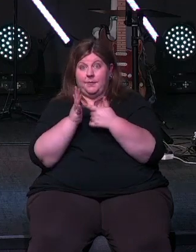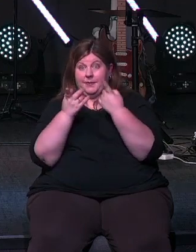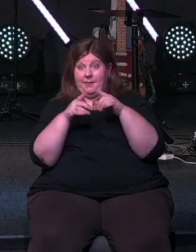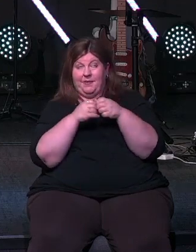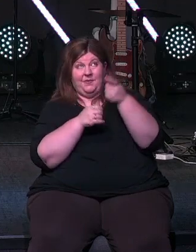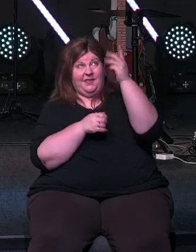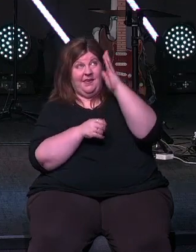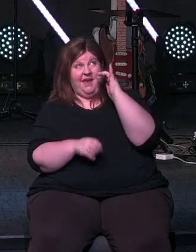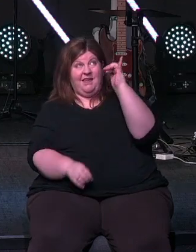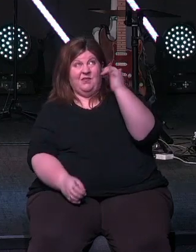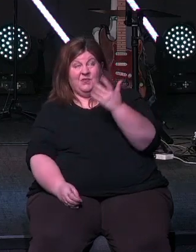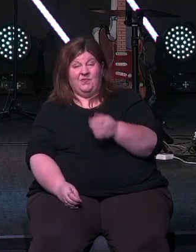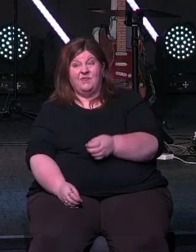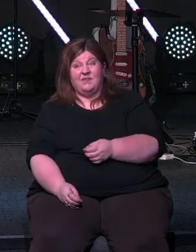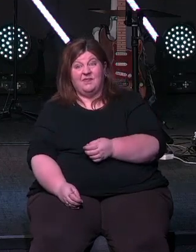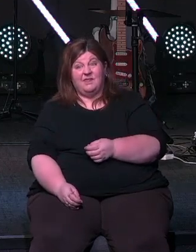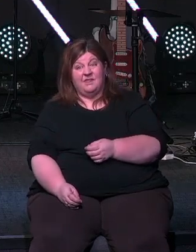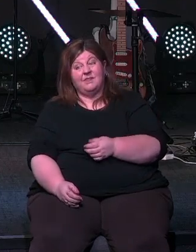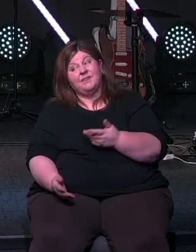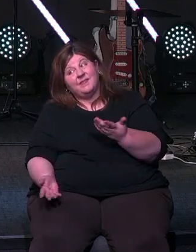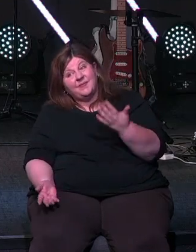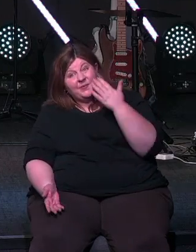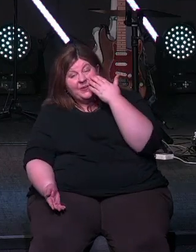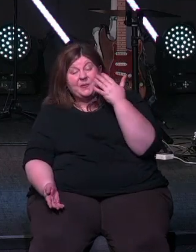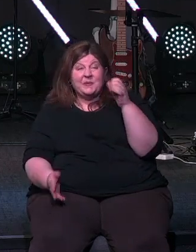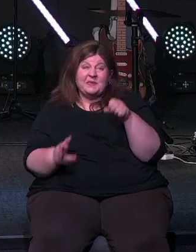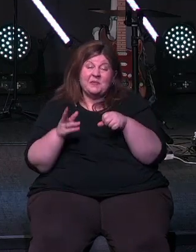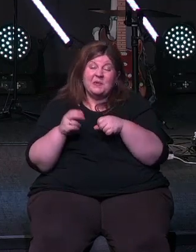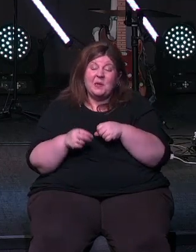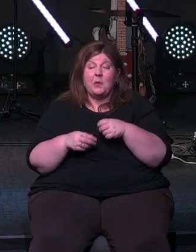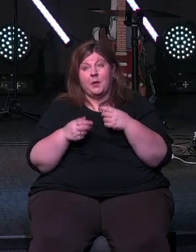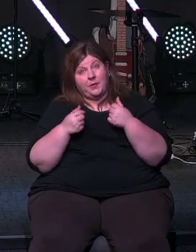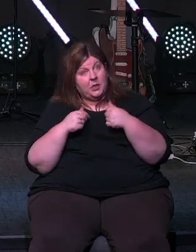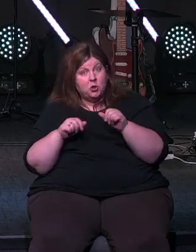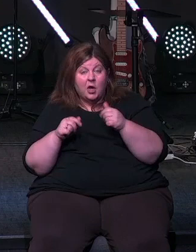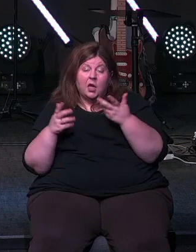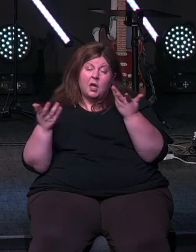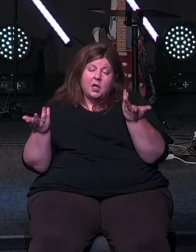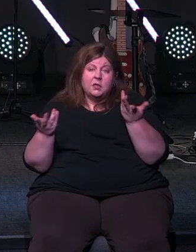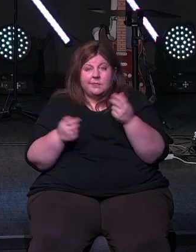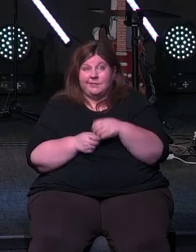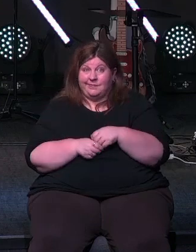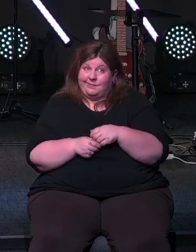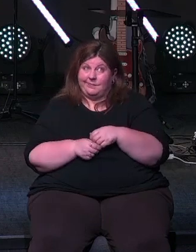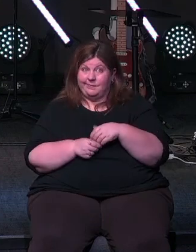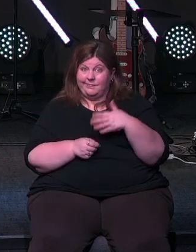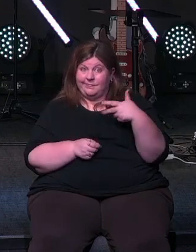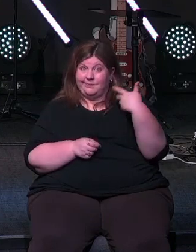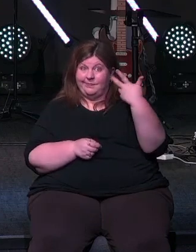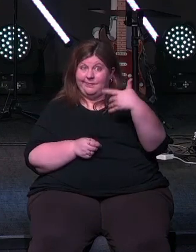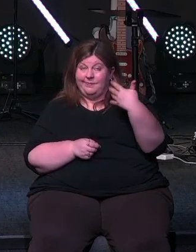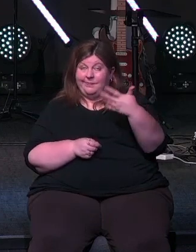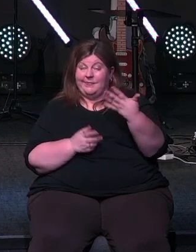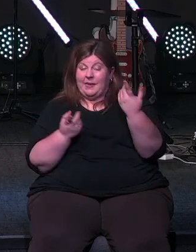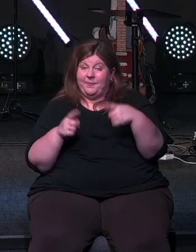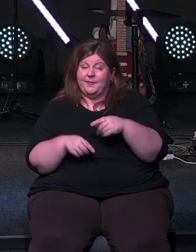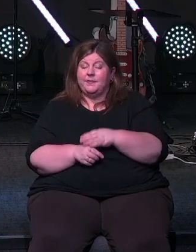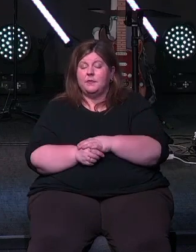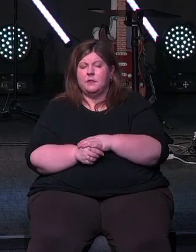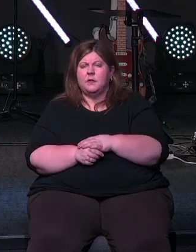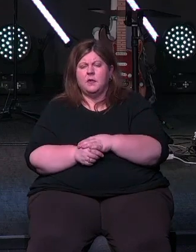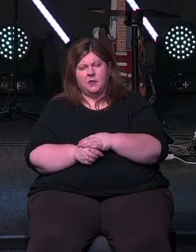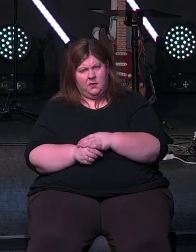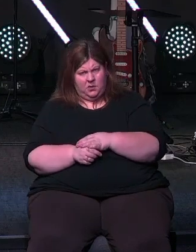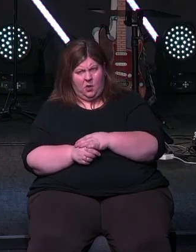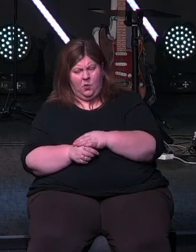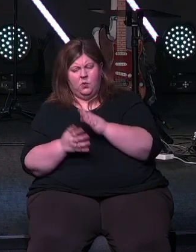God. Whether we realize it or not, whether we try to or not, and the reason we're stepping into prayer is because I think a